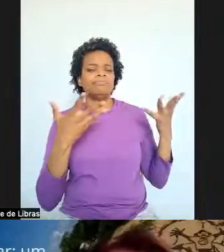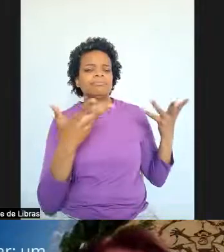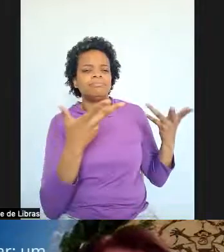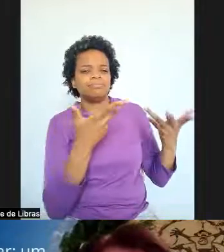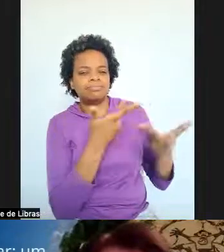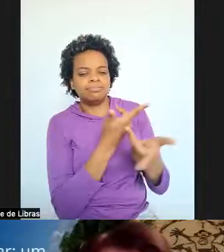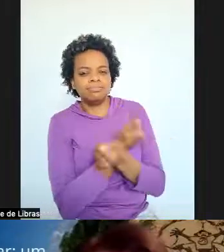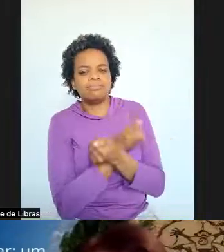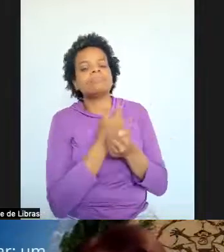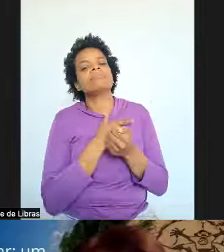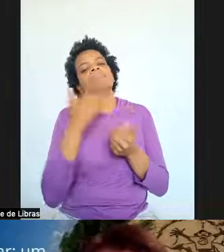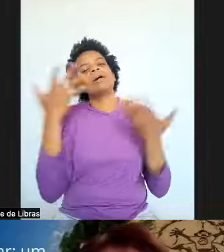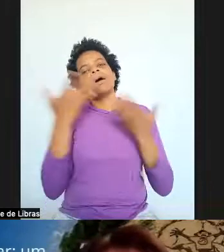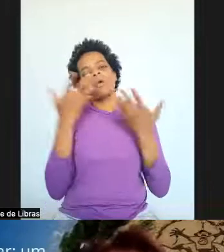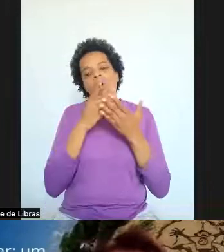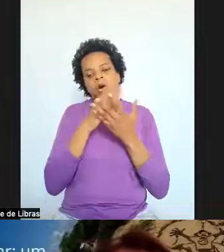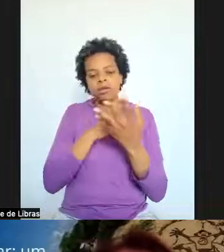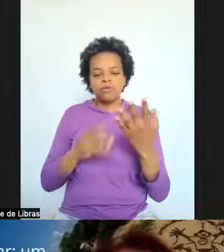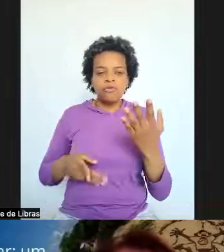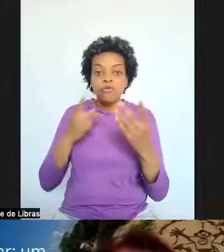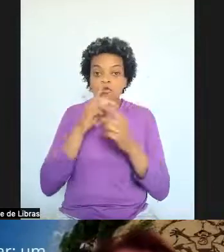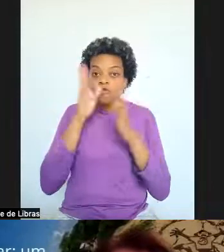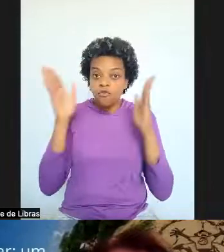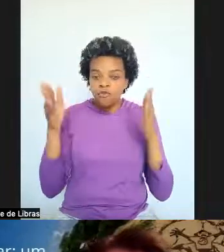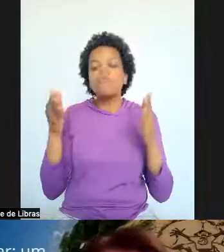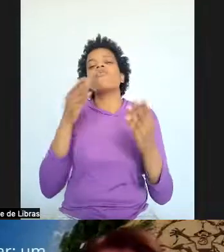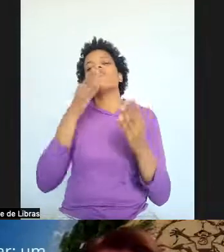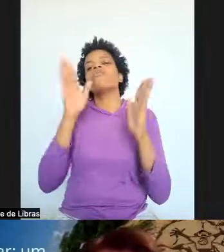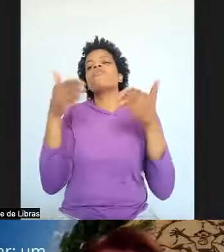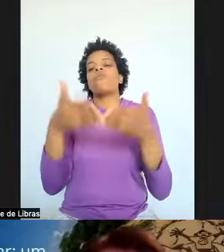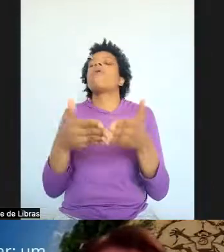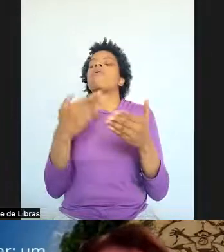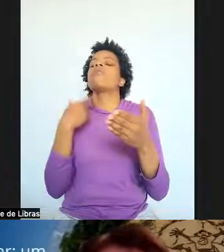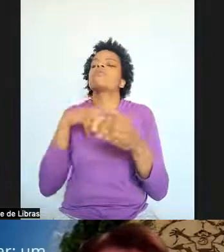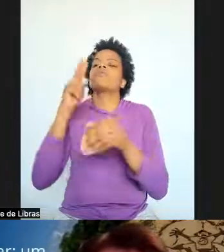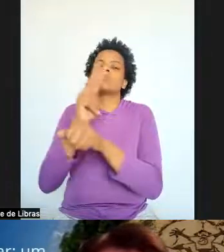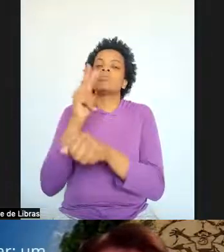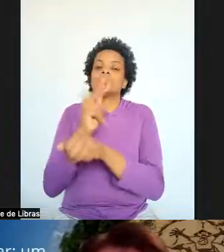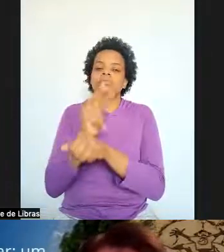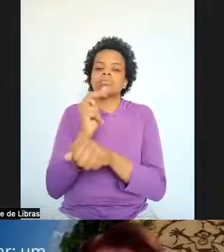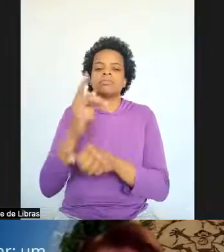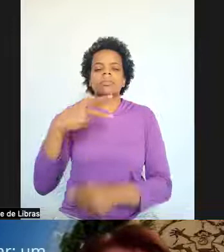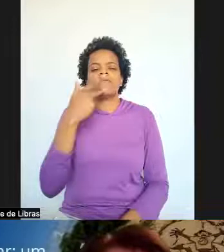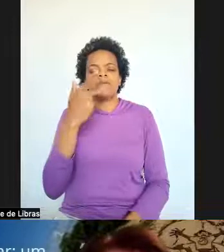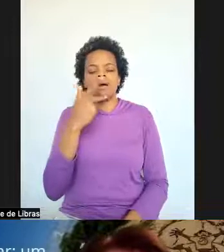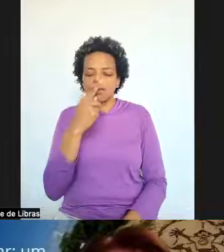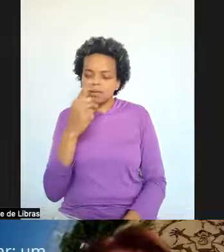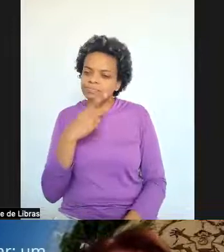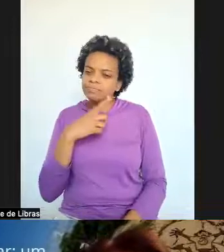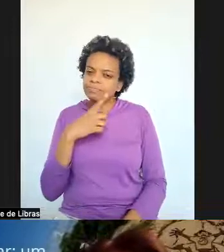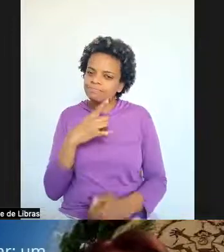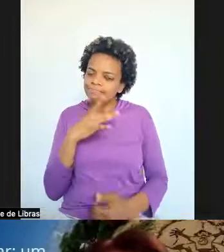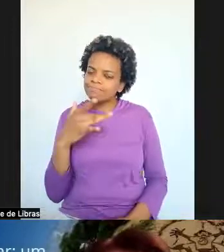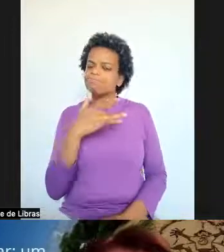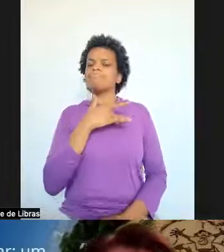I'm here to present the conservation access of this incredible project, which touches